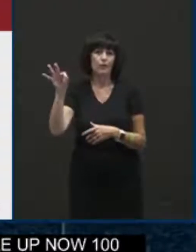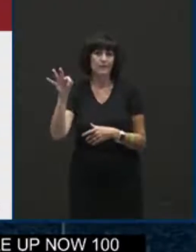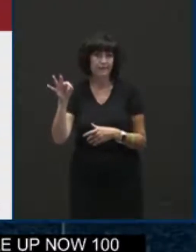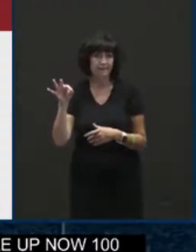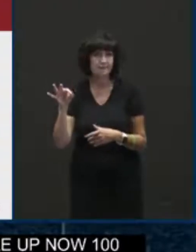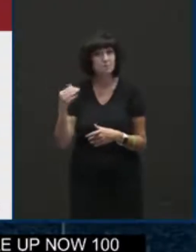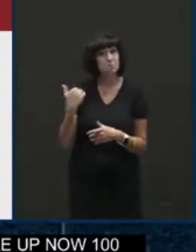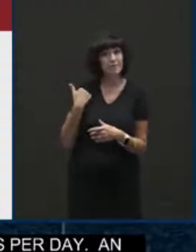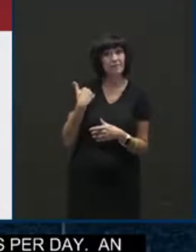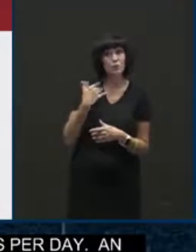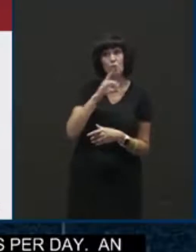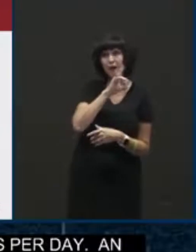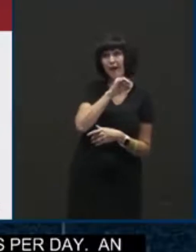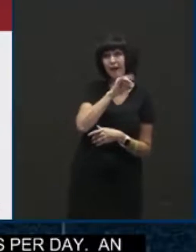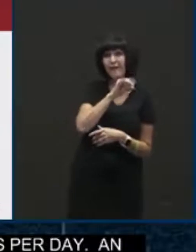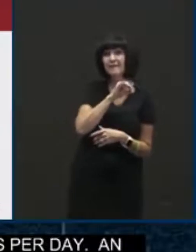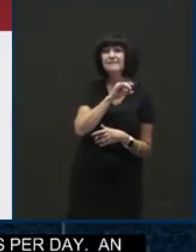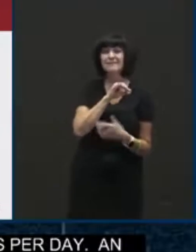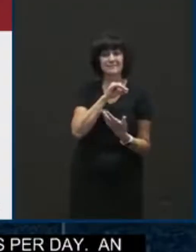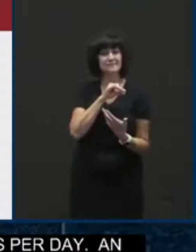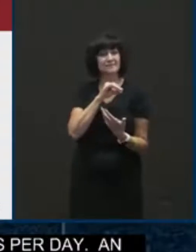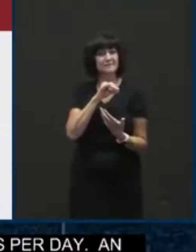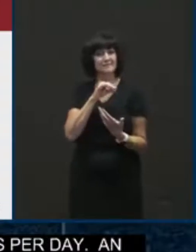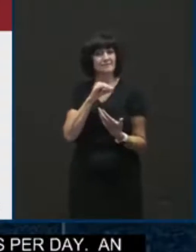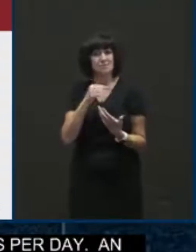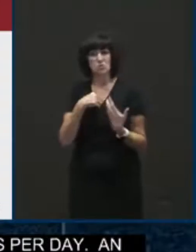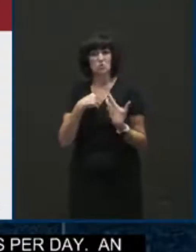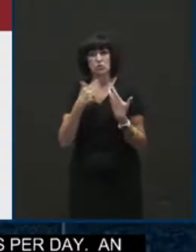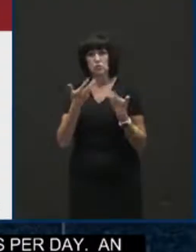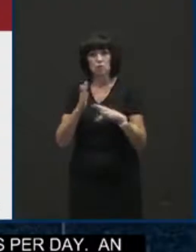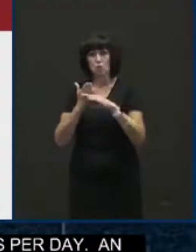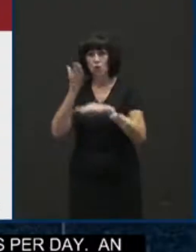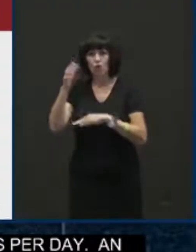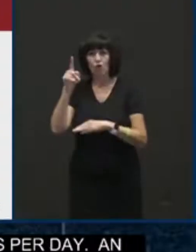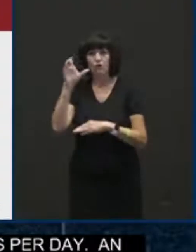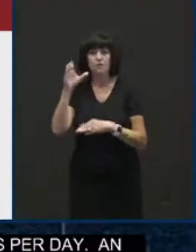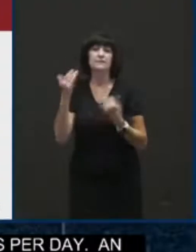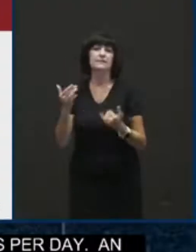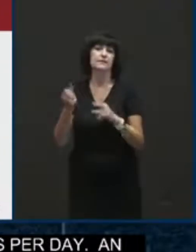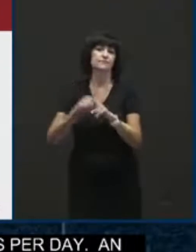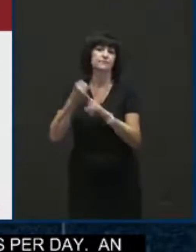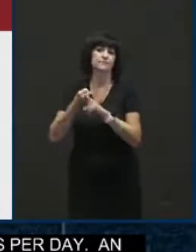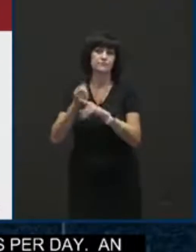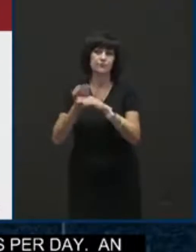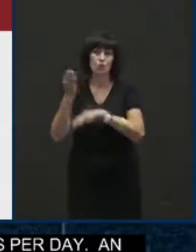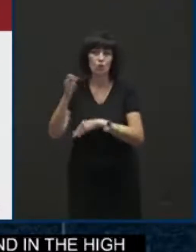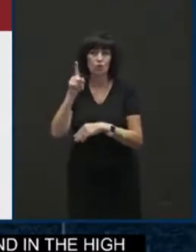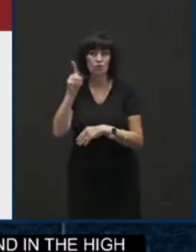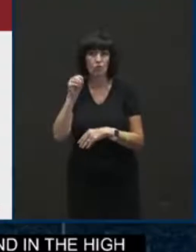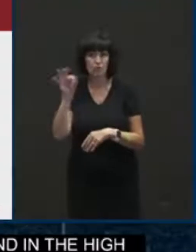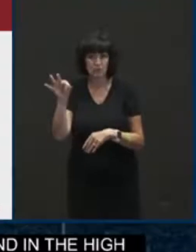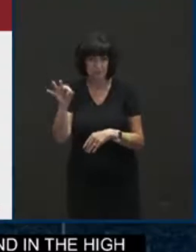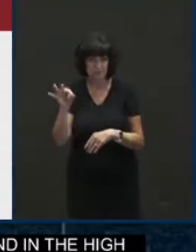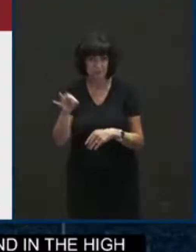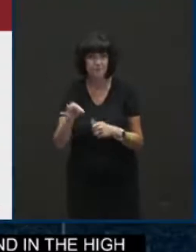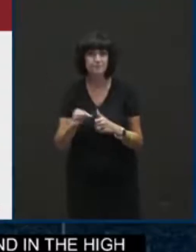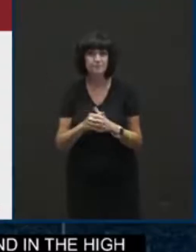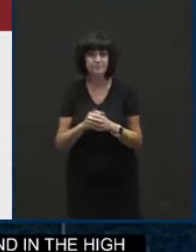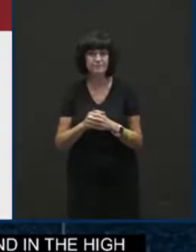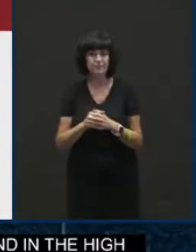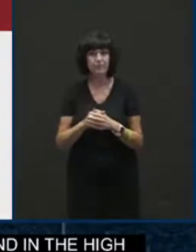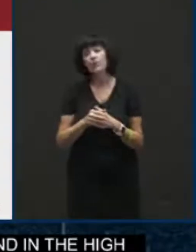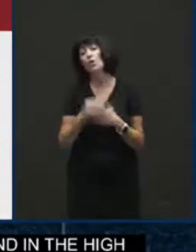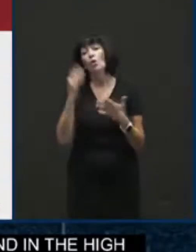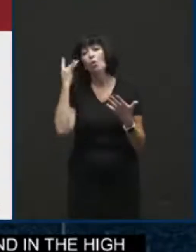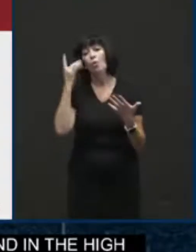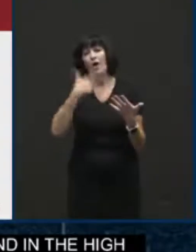90s, and above 97 several times, which put us on out-of-state quarantine list with New Jersey